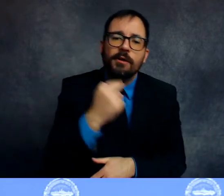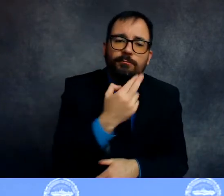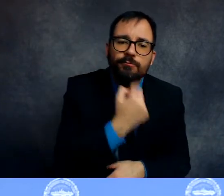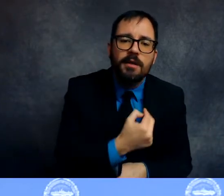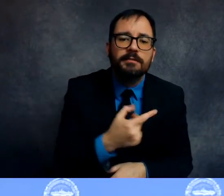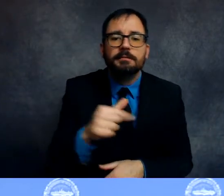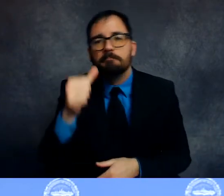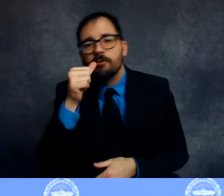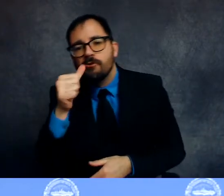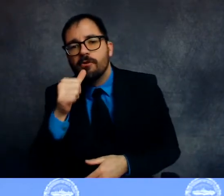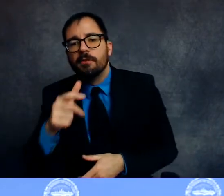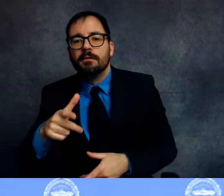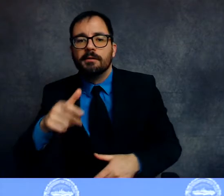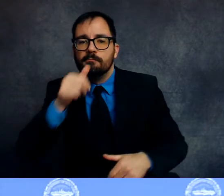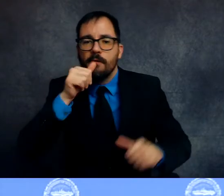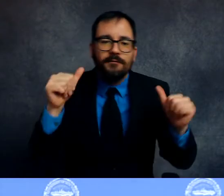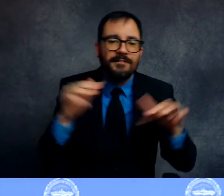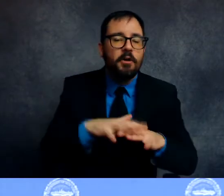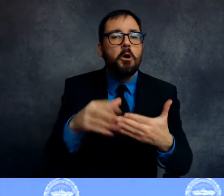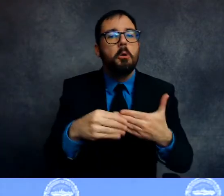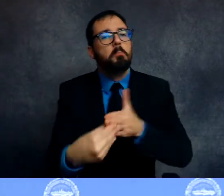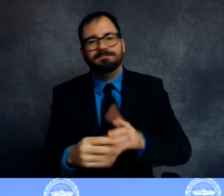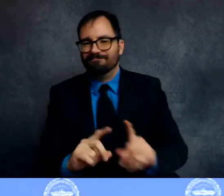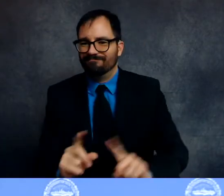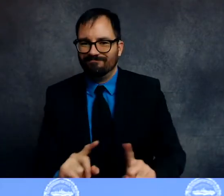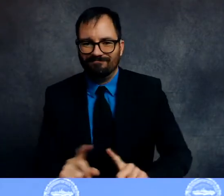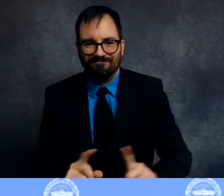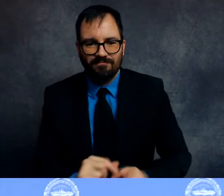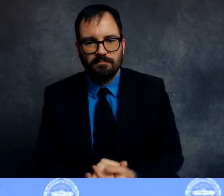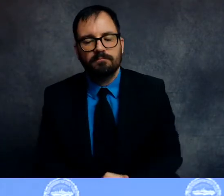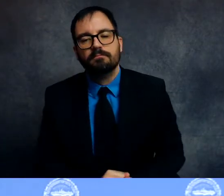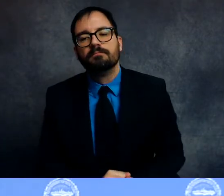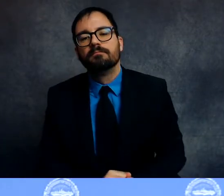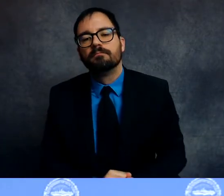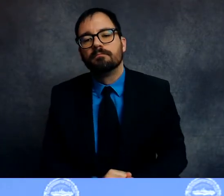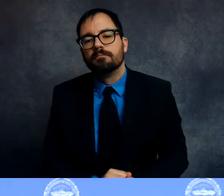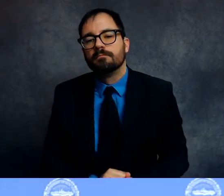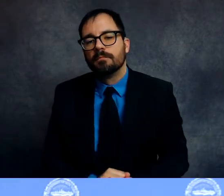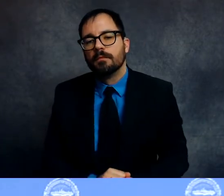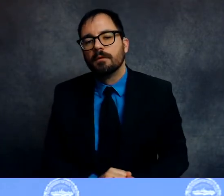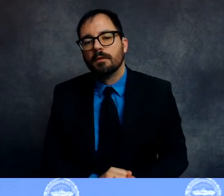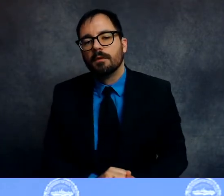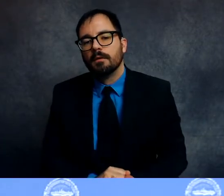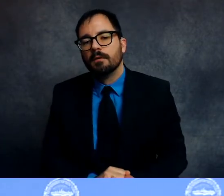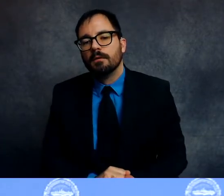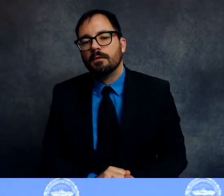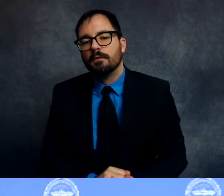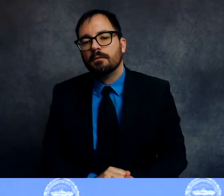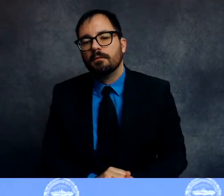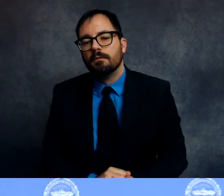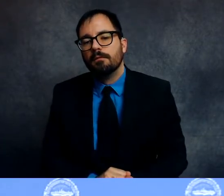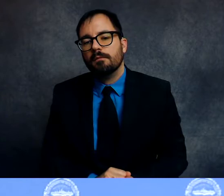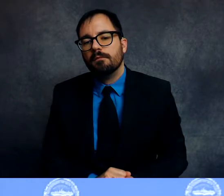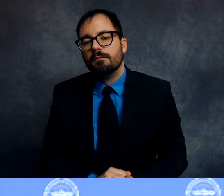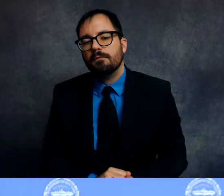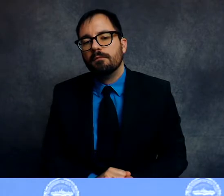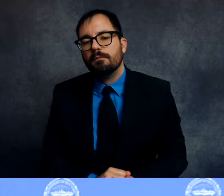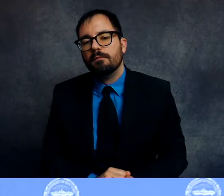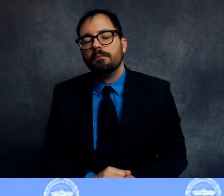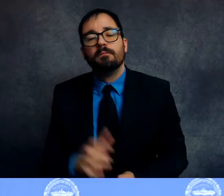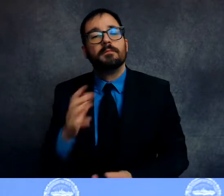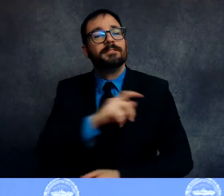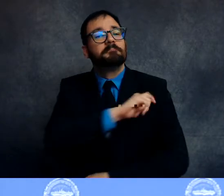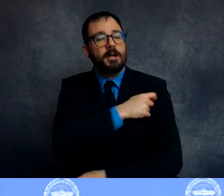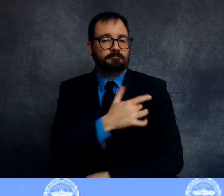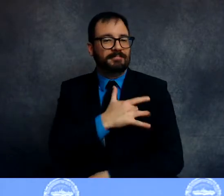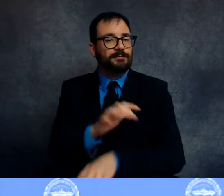outdoors. There will be no exceptions to the rule on restaurants, bars, or private gatherings. Last week, we held a meeting with businesses